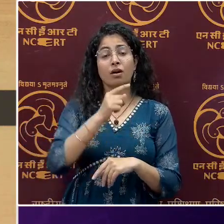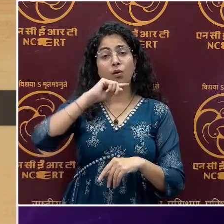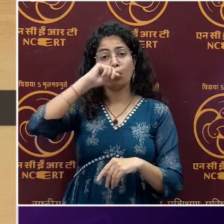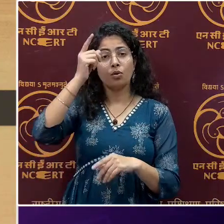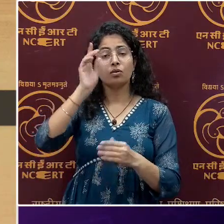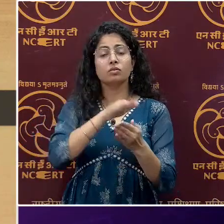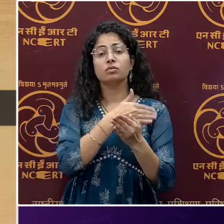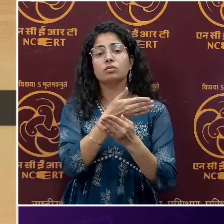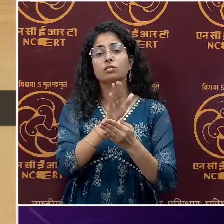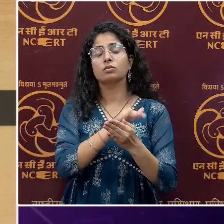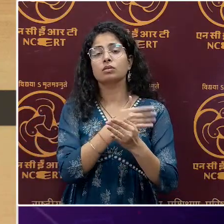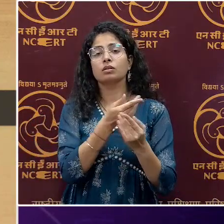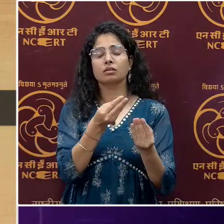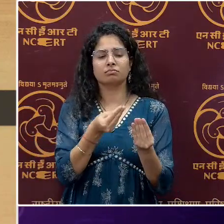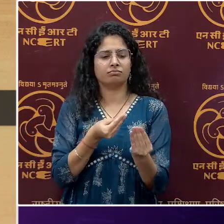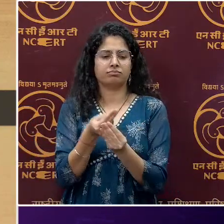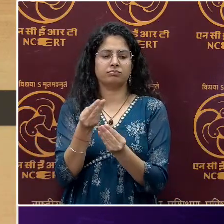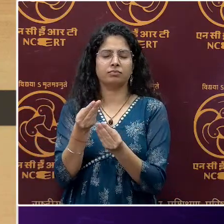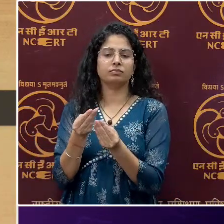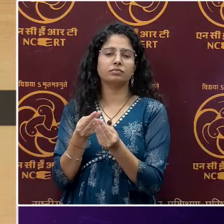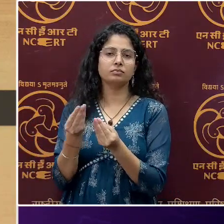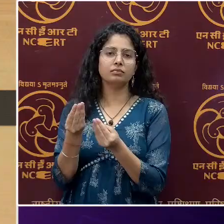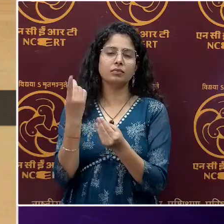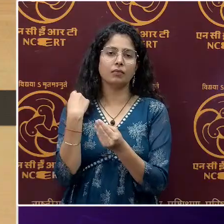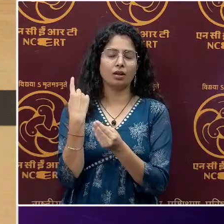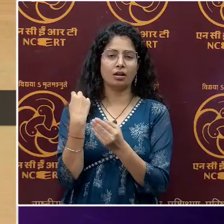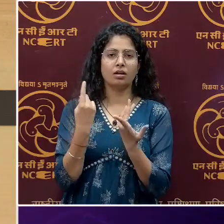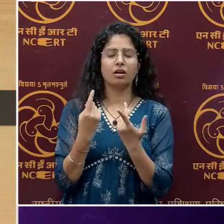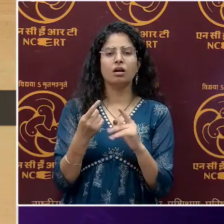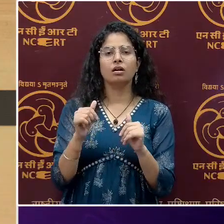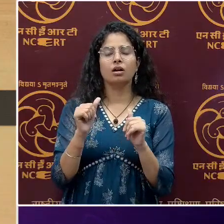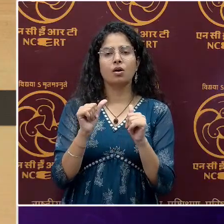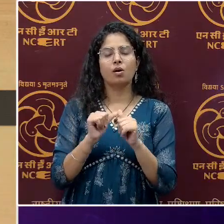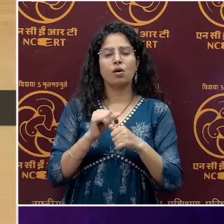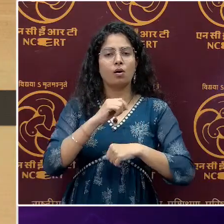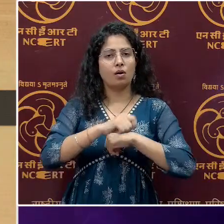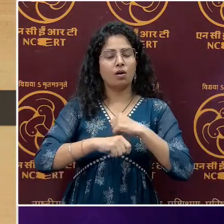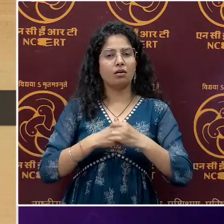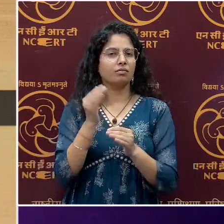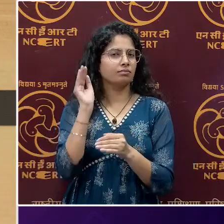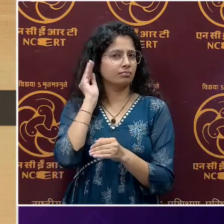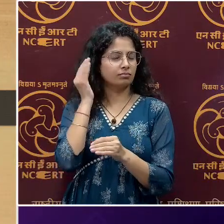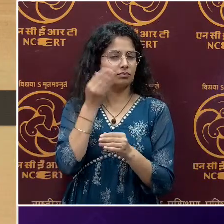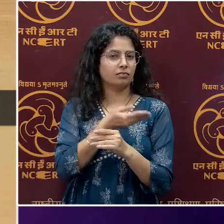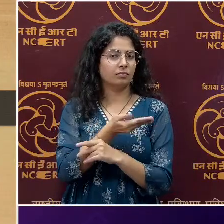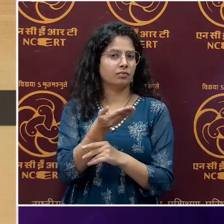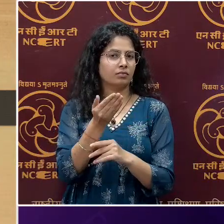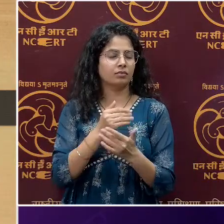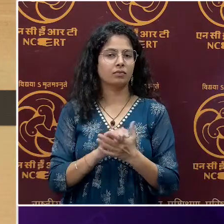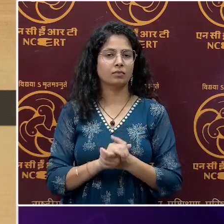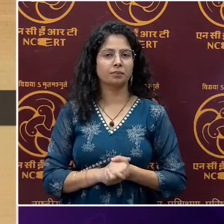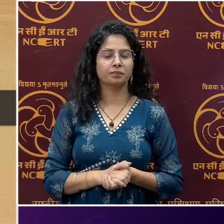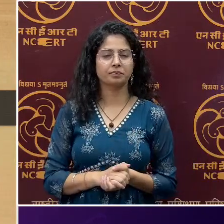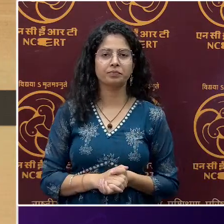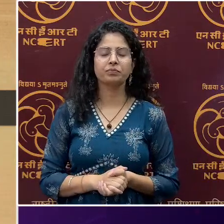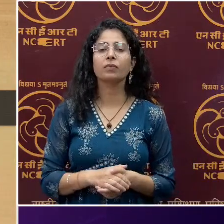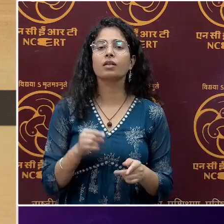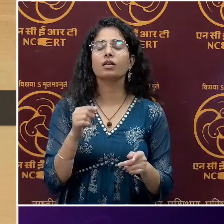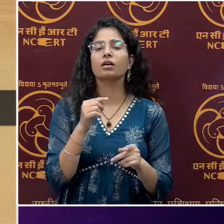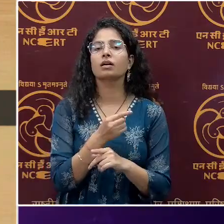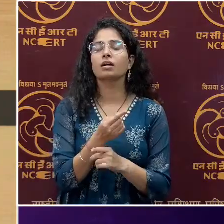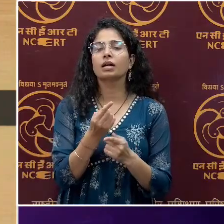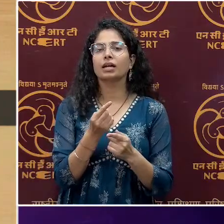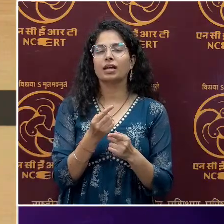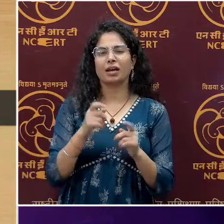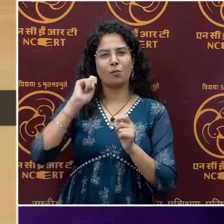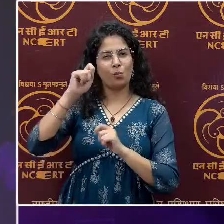popular song that recently in August we heard that song, "Ae Mere Watan Ke Logo." Yes, it's from the movie Hakikat,